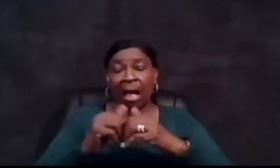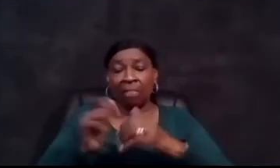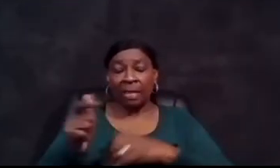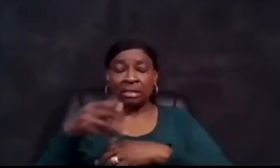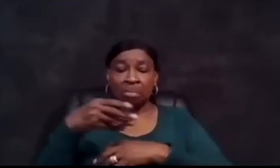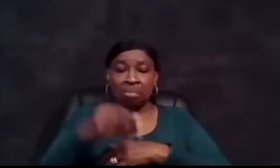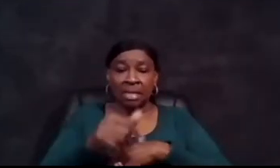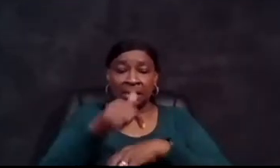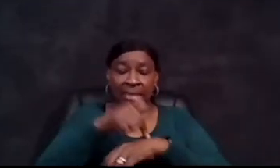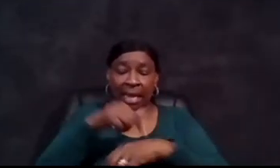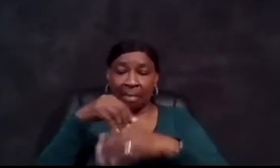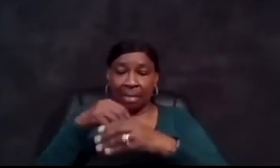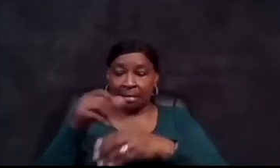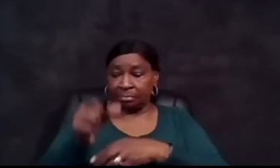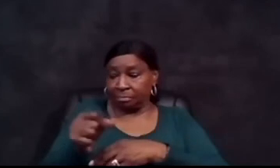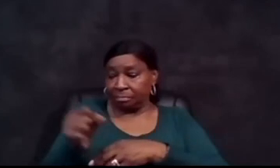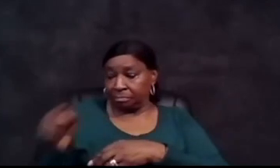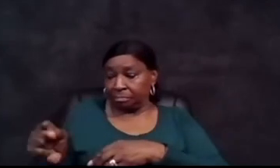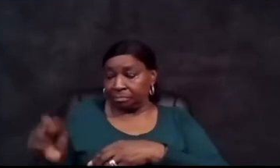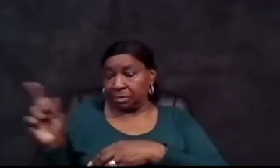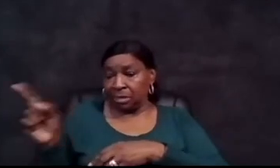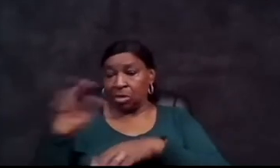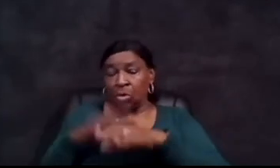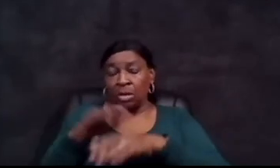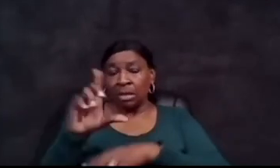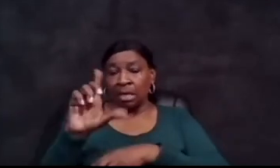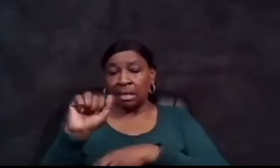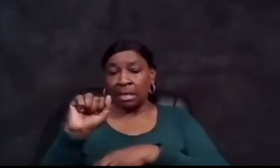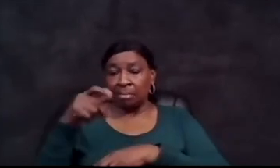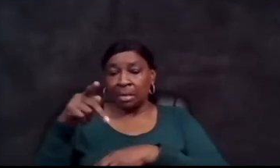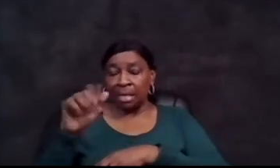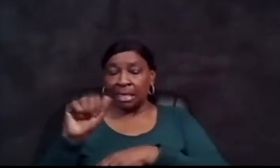in detention on Lampedusa. And